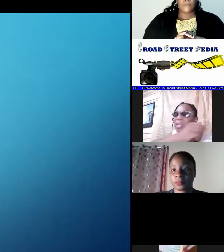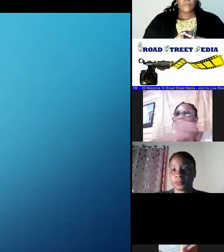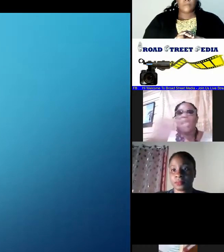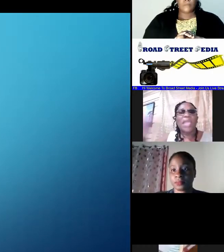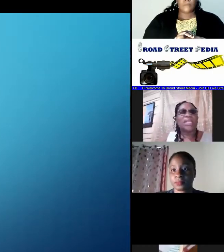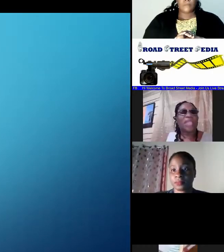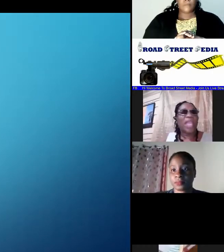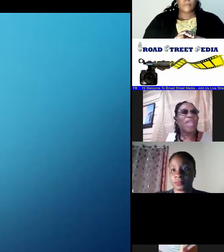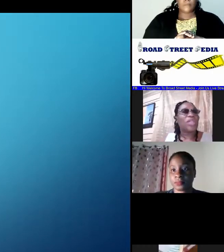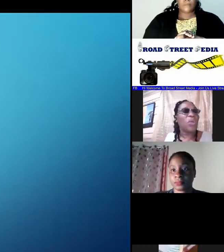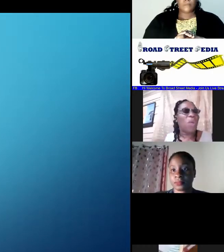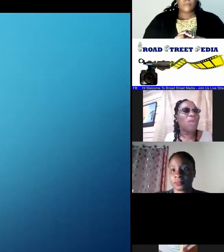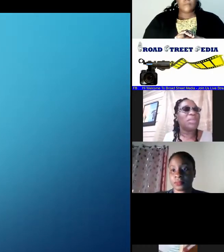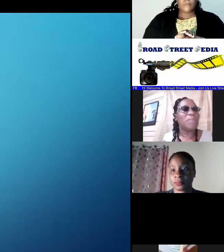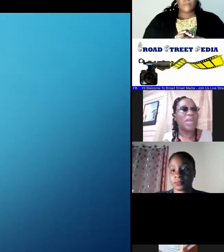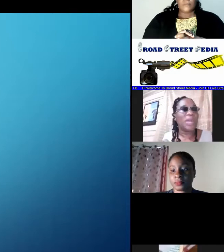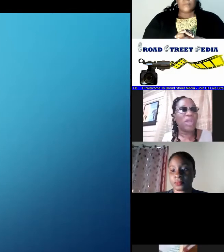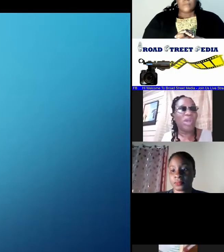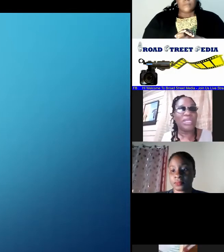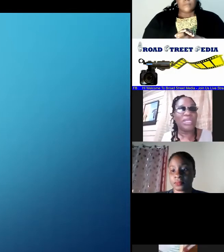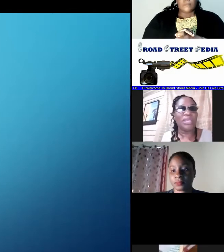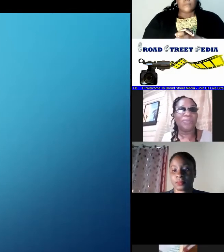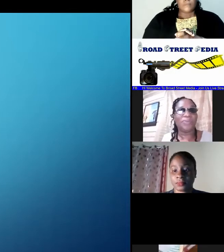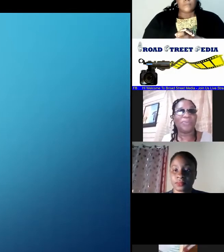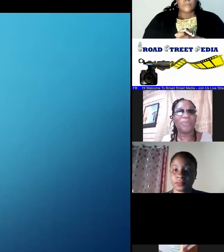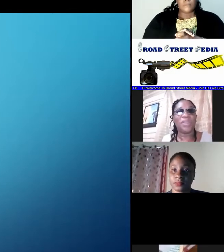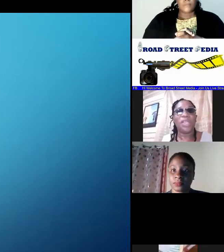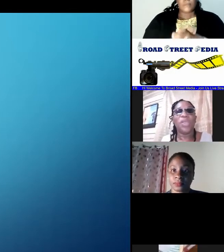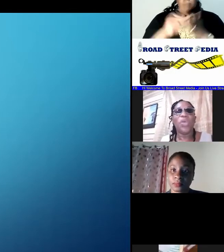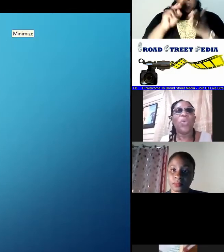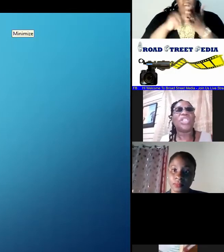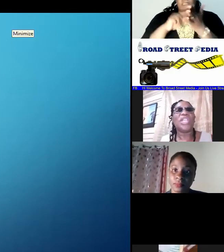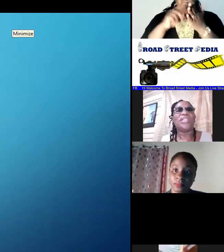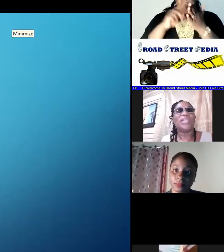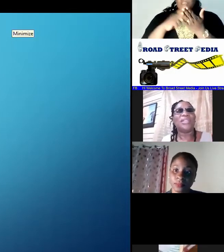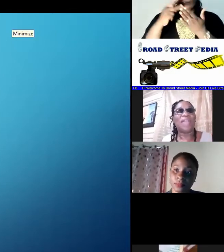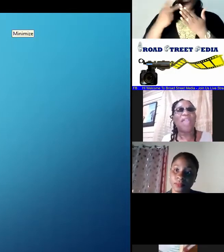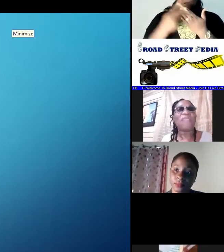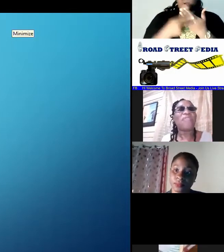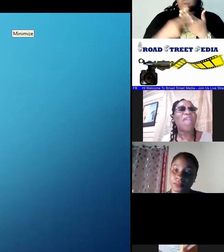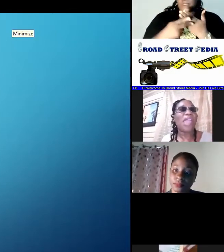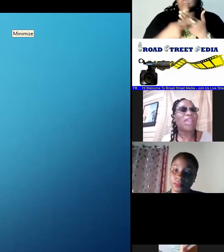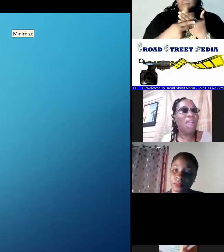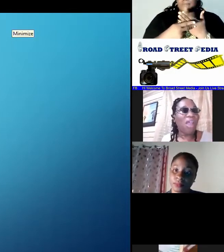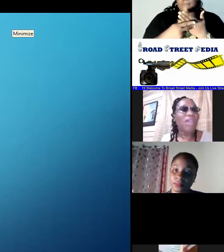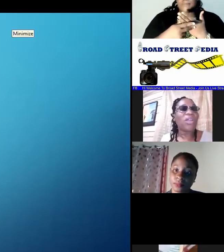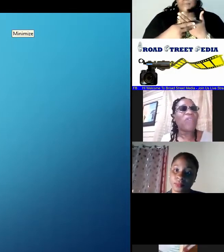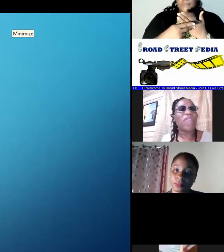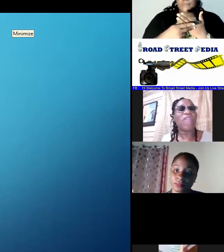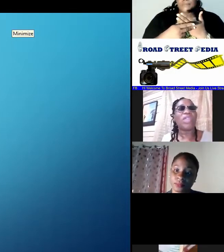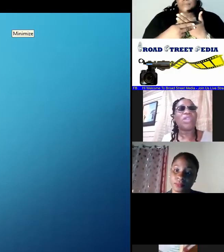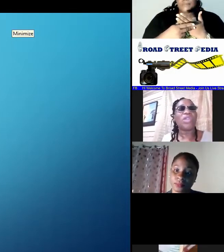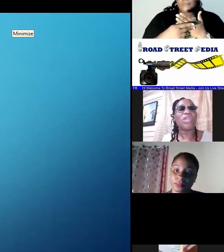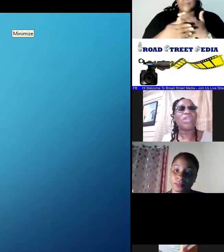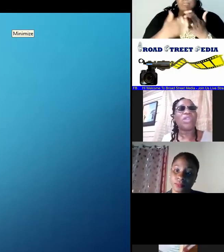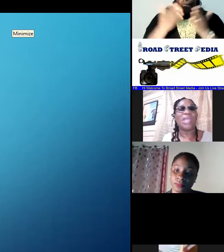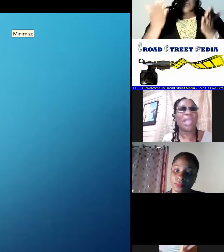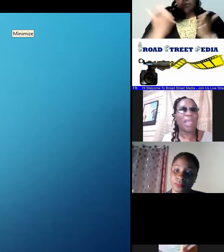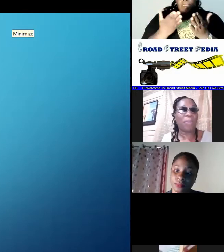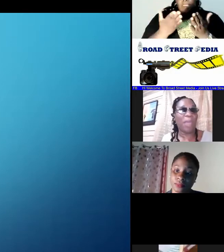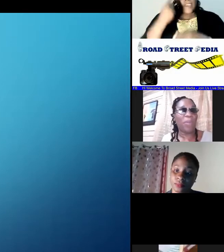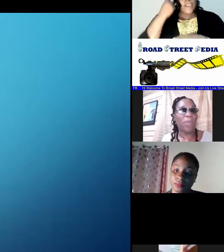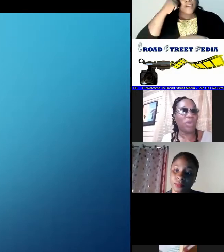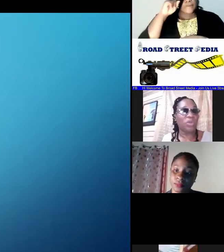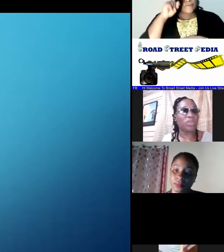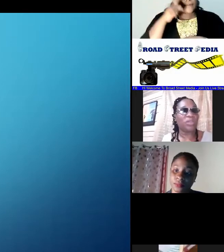series is geared towards the minority, which is the deaf and hard of hearing community